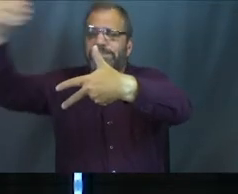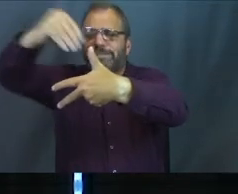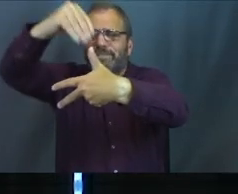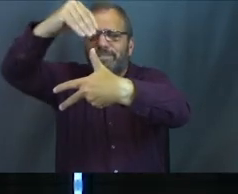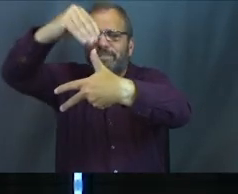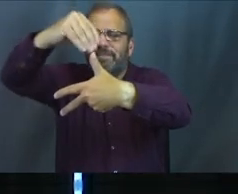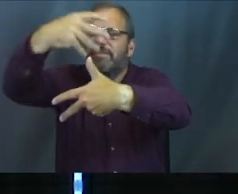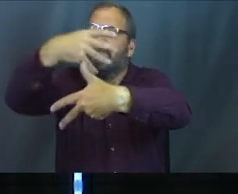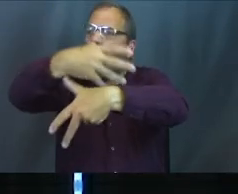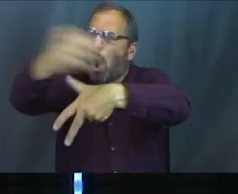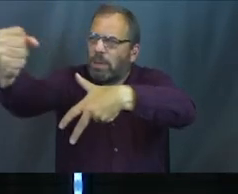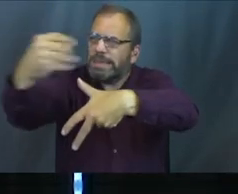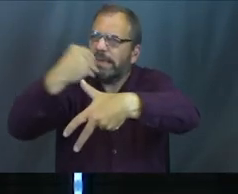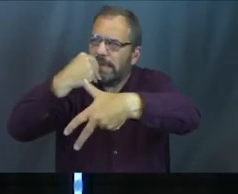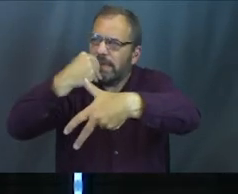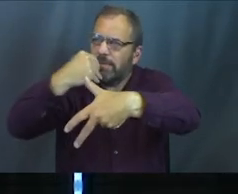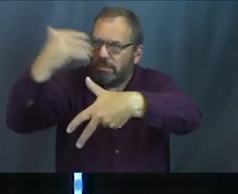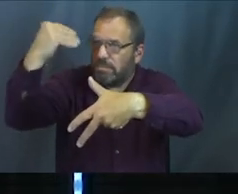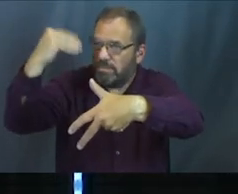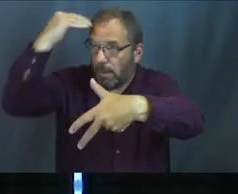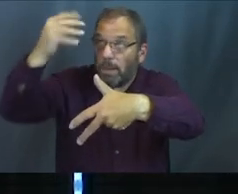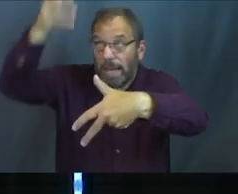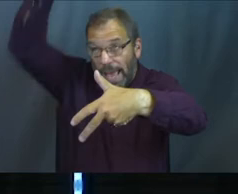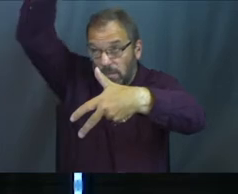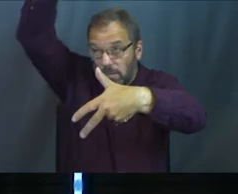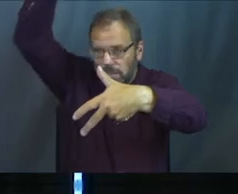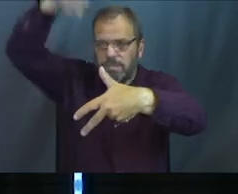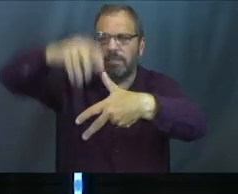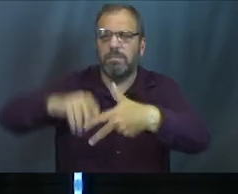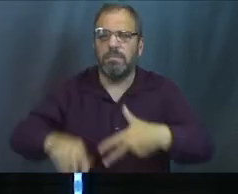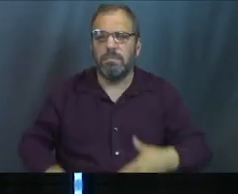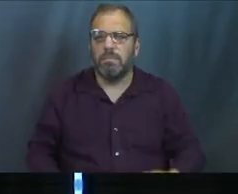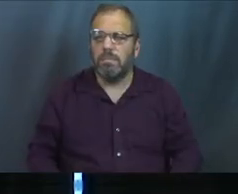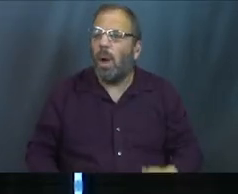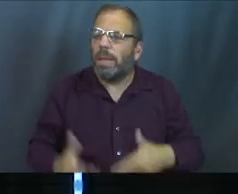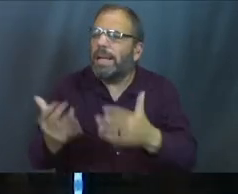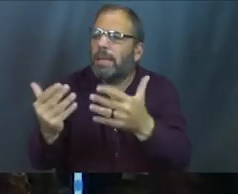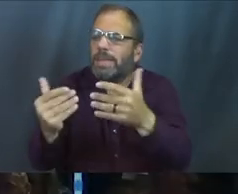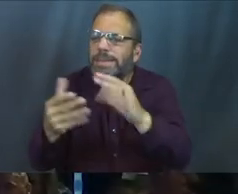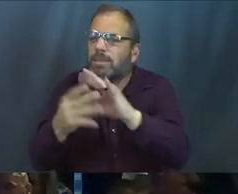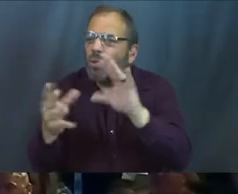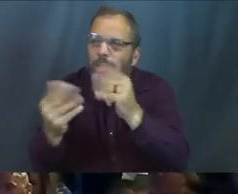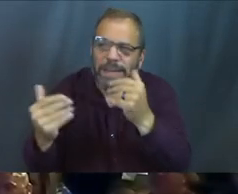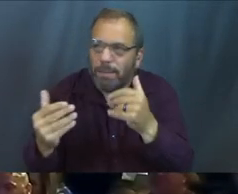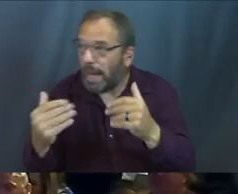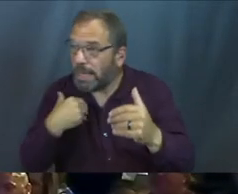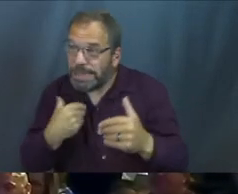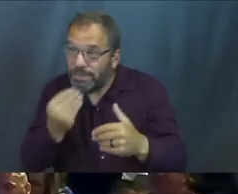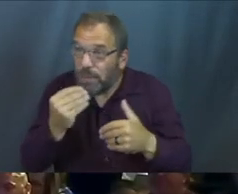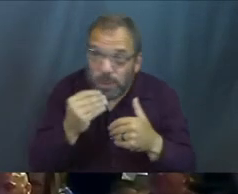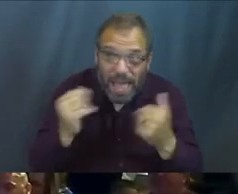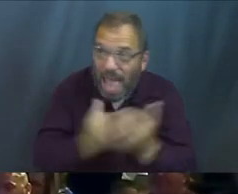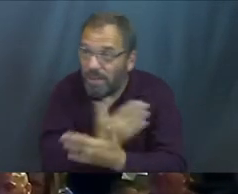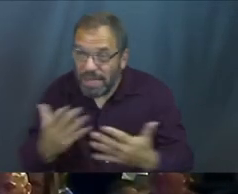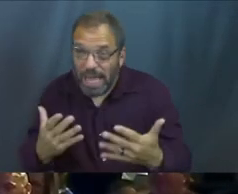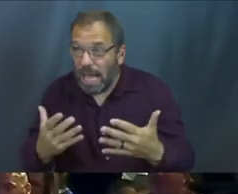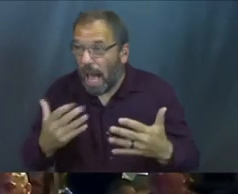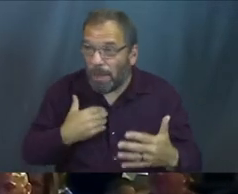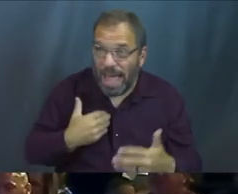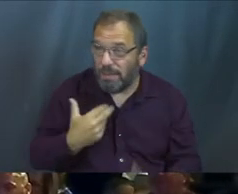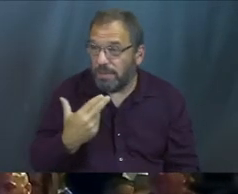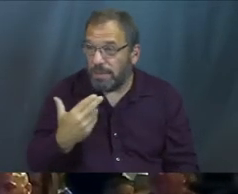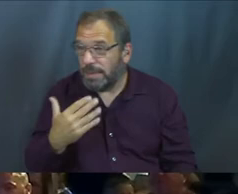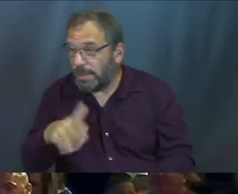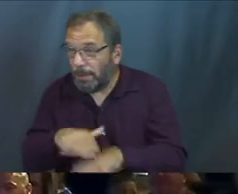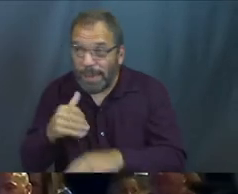them from the basket on my head. She's like, all right, tell me, what does this mean? Does it mean I'm going to get a lot of food or something like that, or I'm going to have a few pet